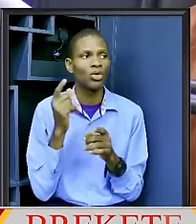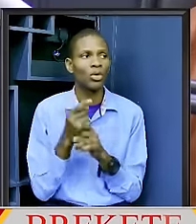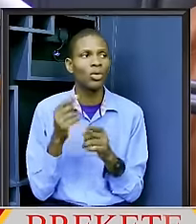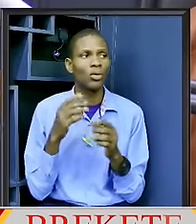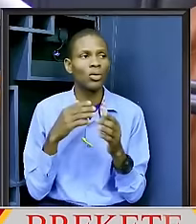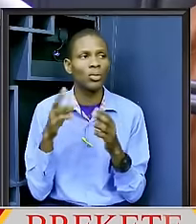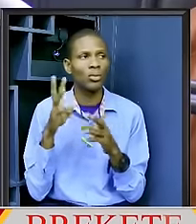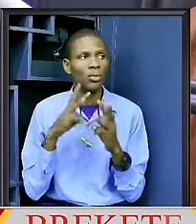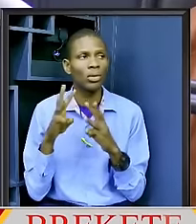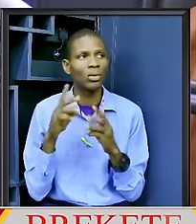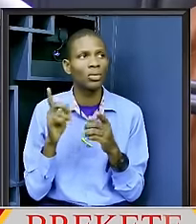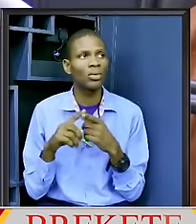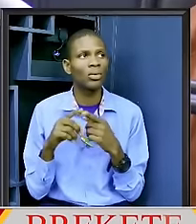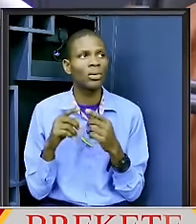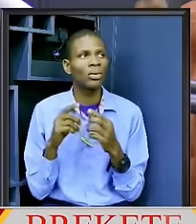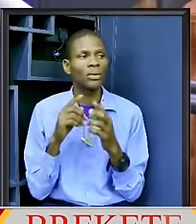that.